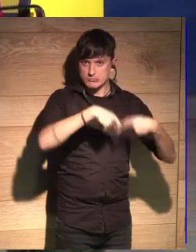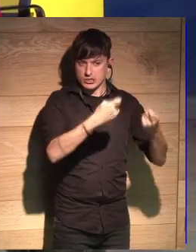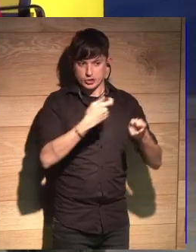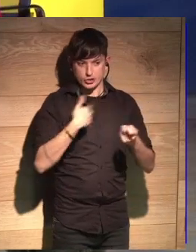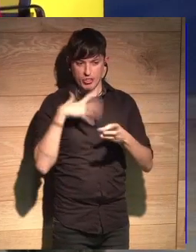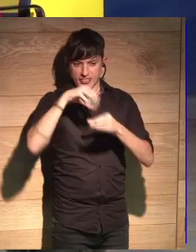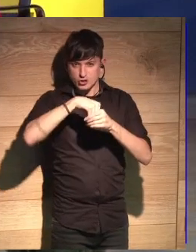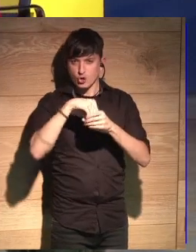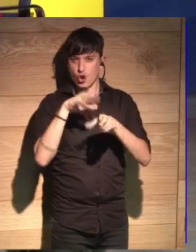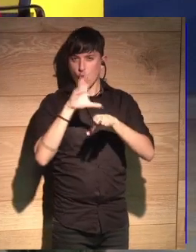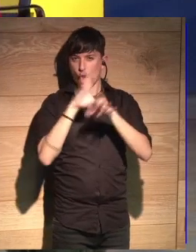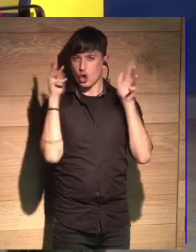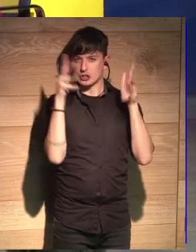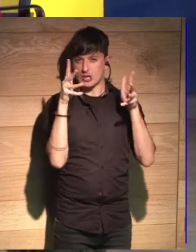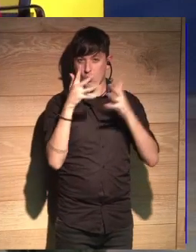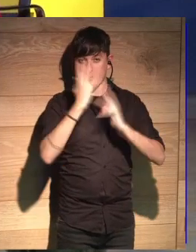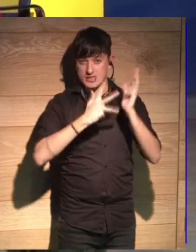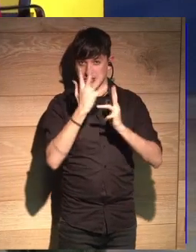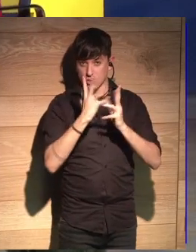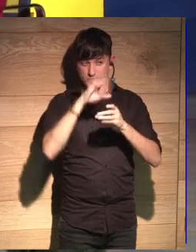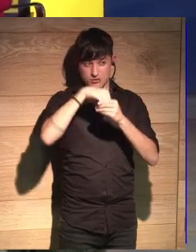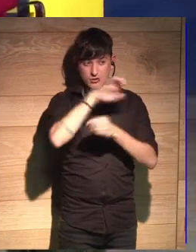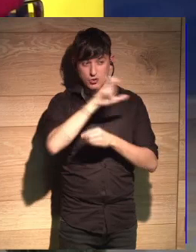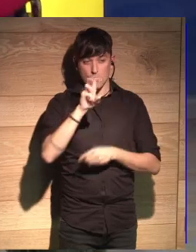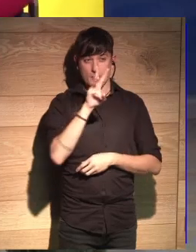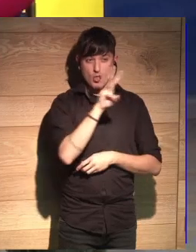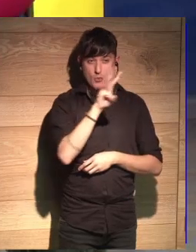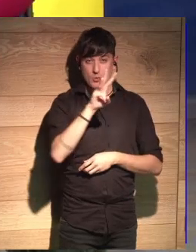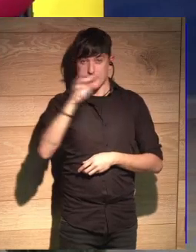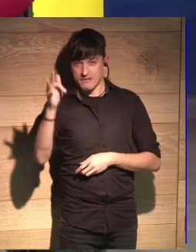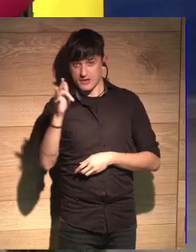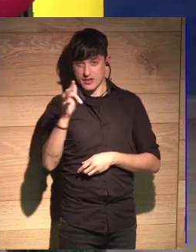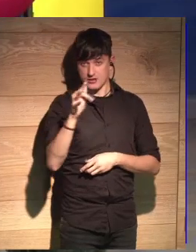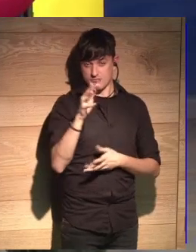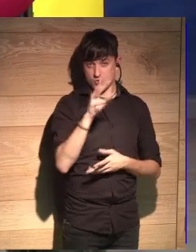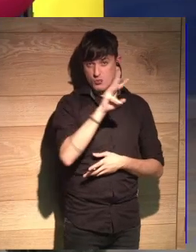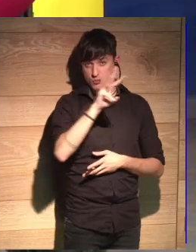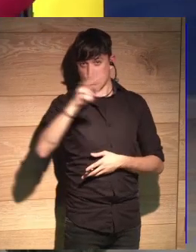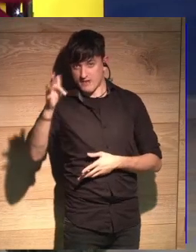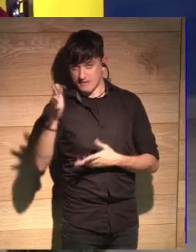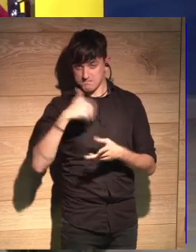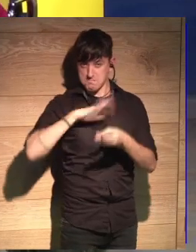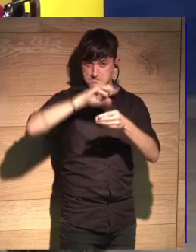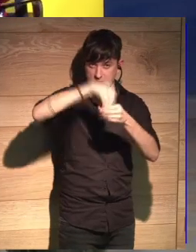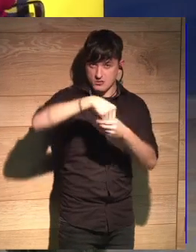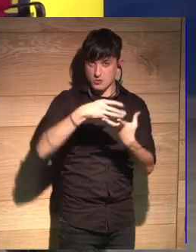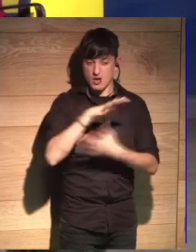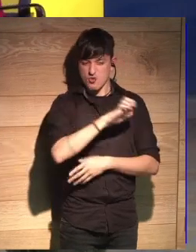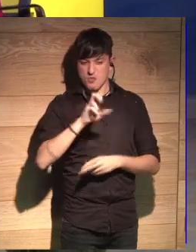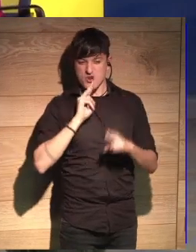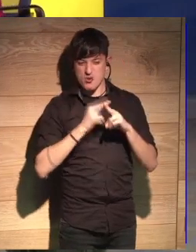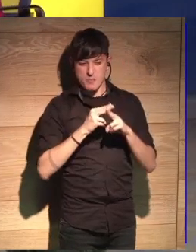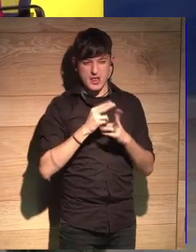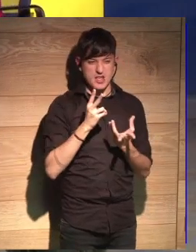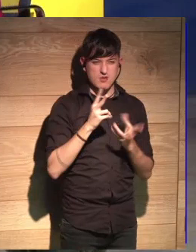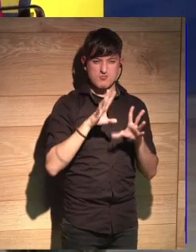United States of World Wildlife Fund, which in Europe I believe you call Worldwide Fund for Nature. And the Worldwide Fund for